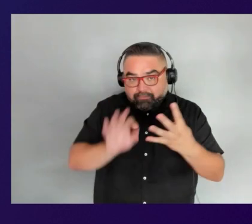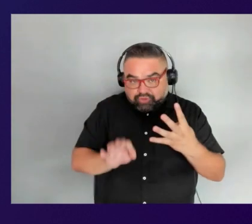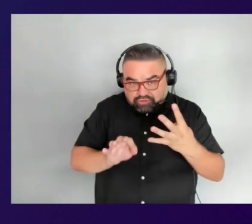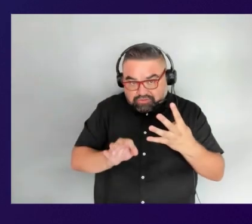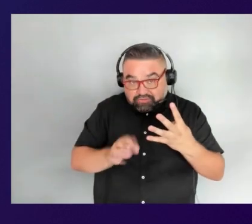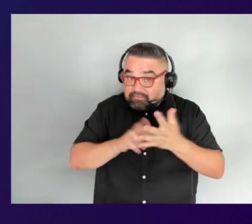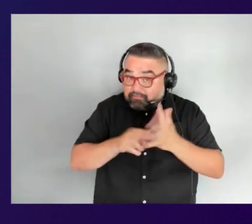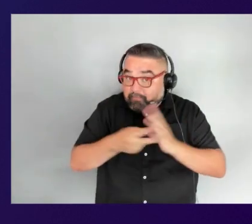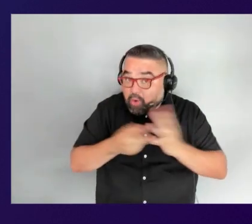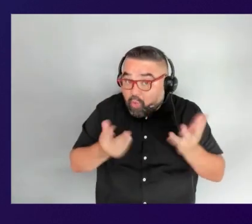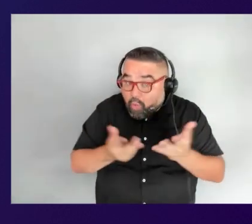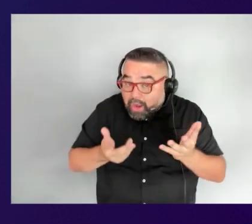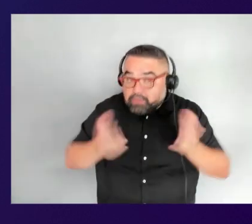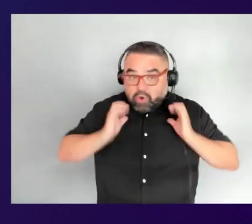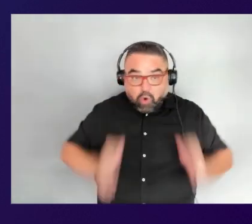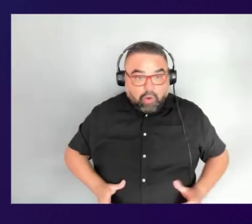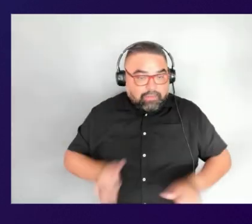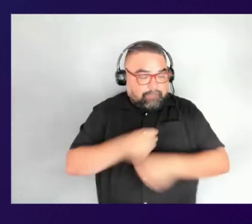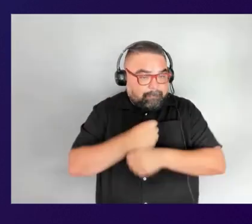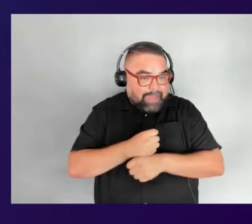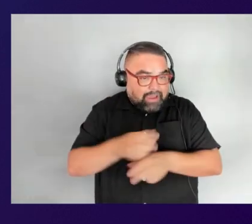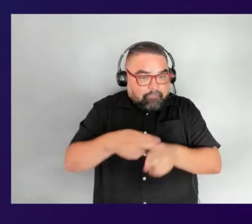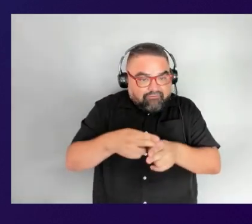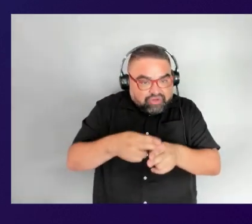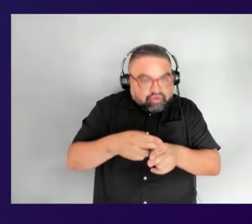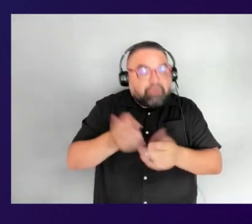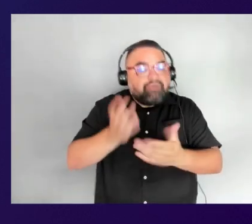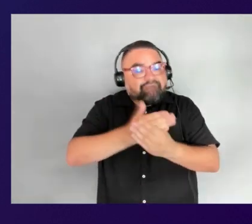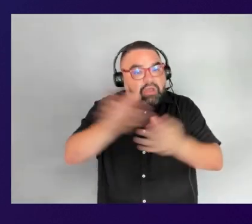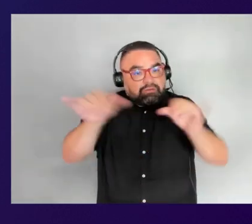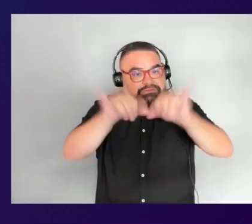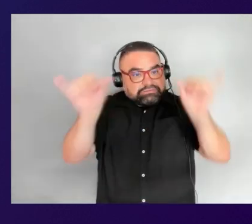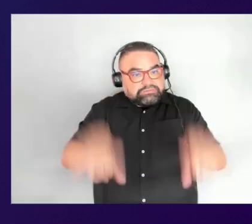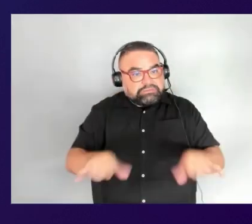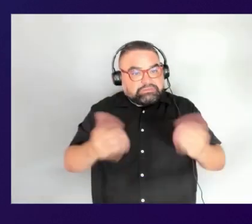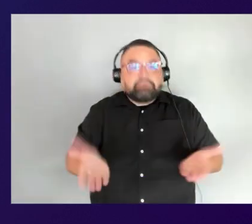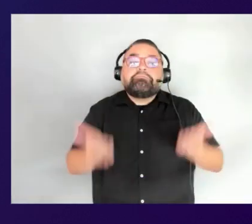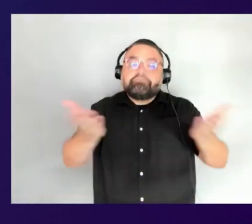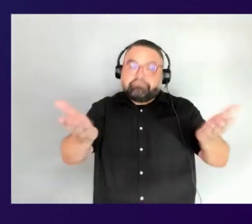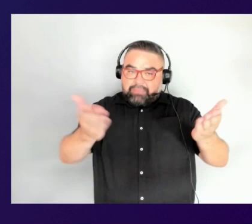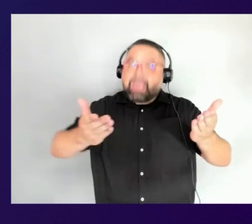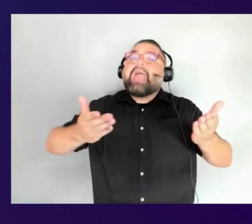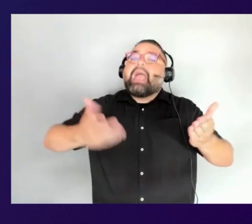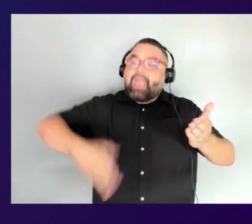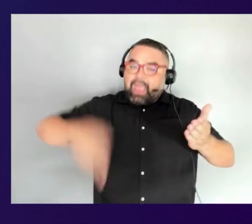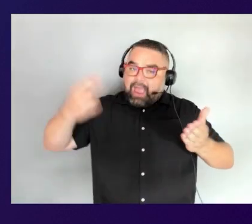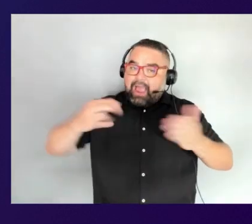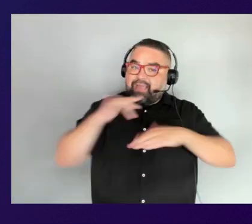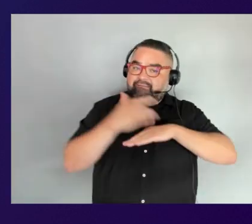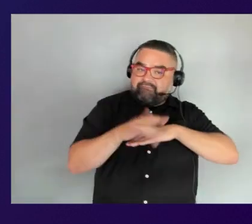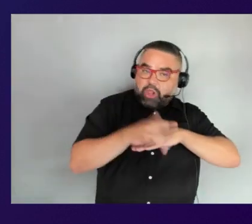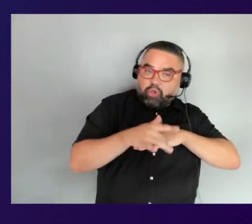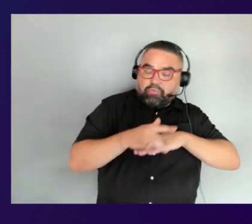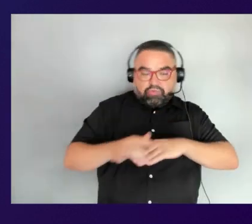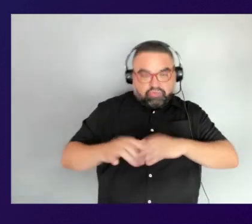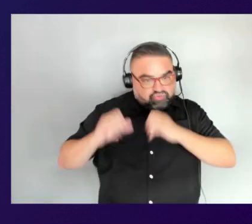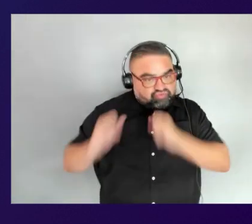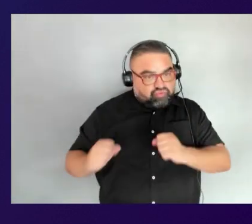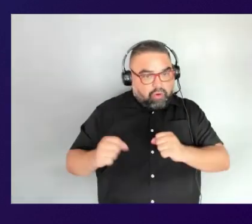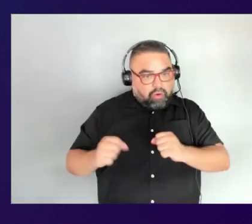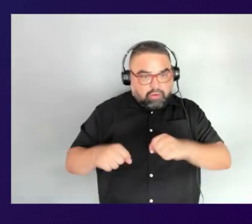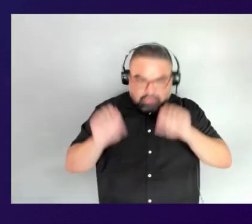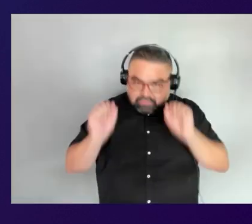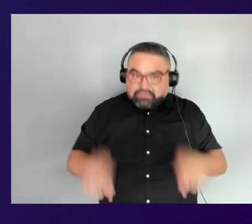can provision a file system that's designed to be highly available and highly durable across multiple availability zones within a